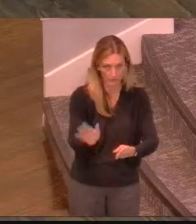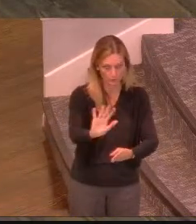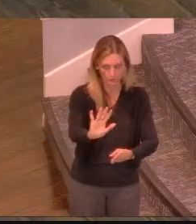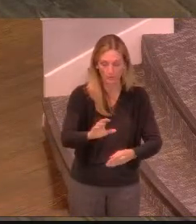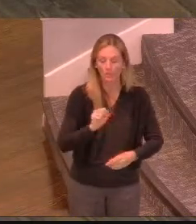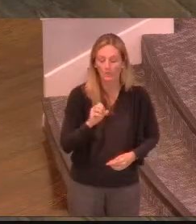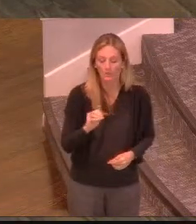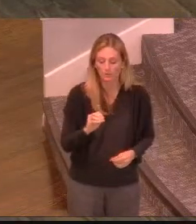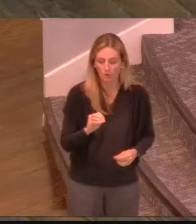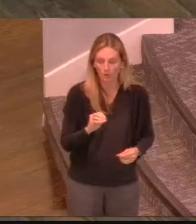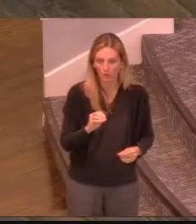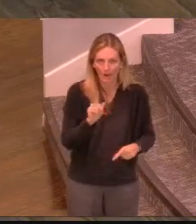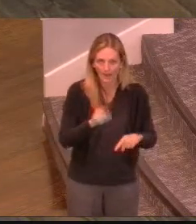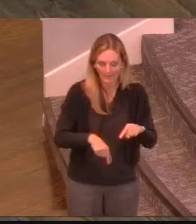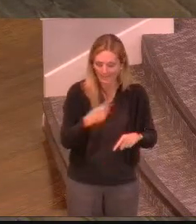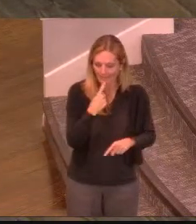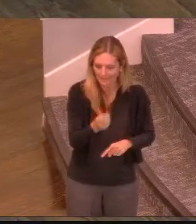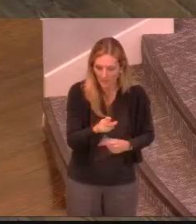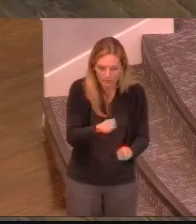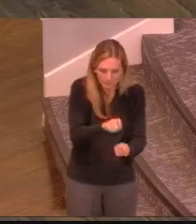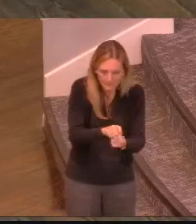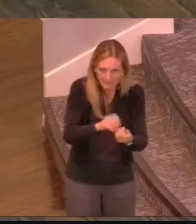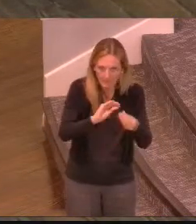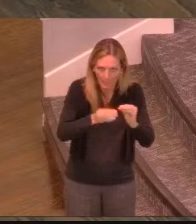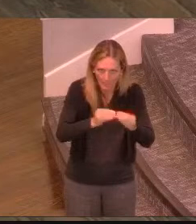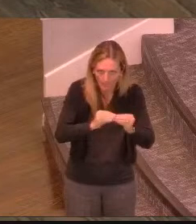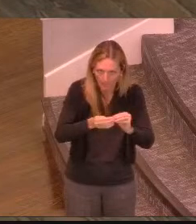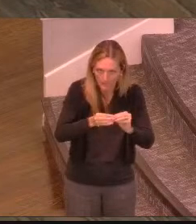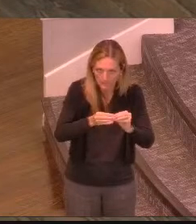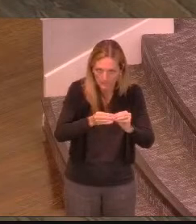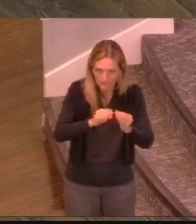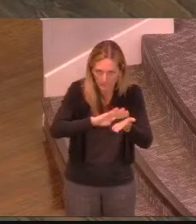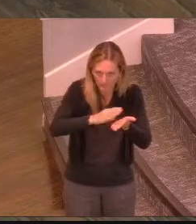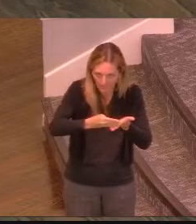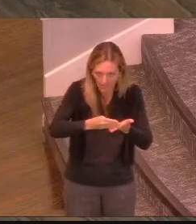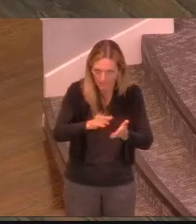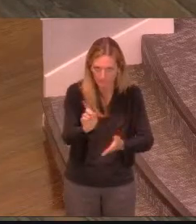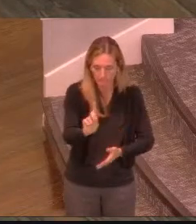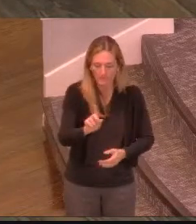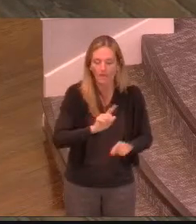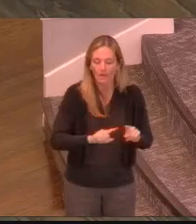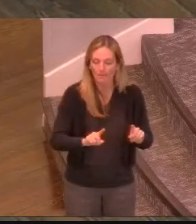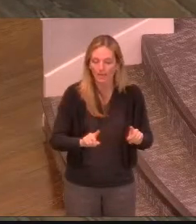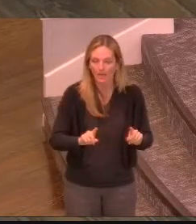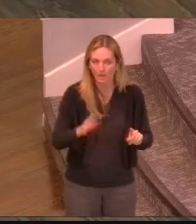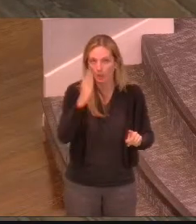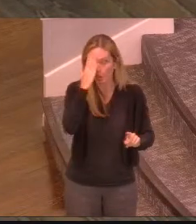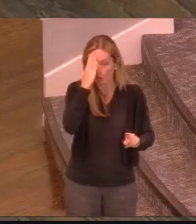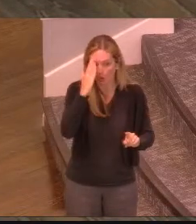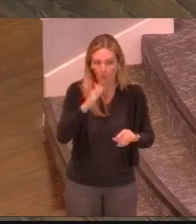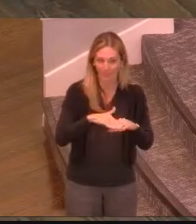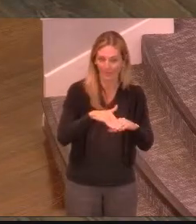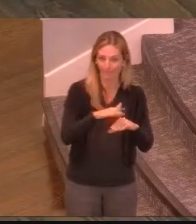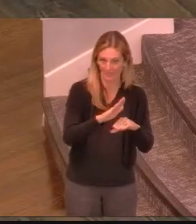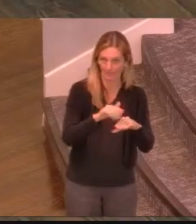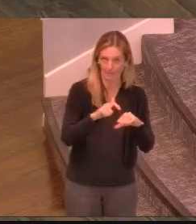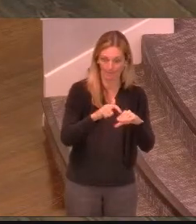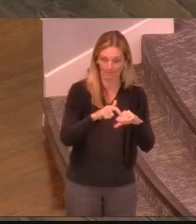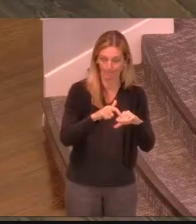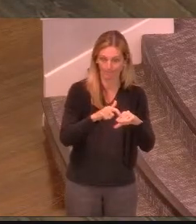give you final numbers today, I want you to be assured that the minimum is